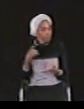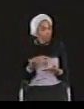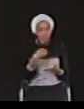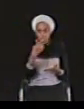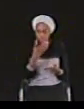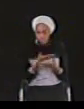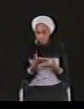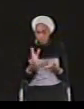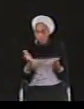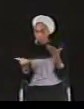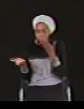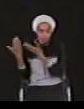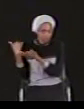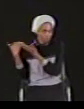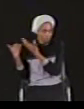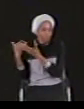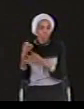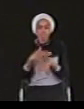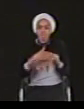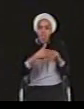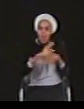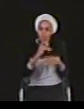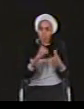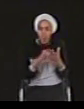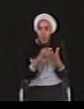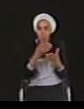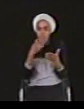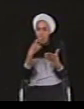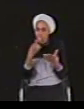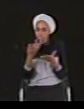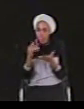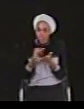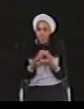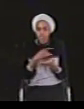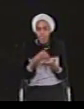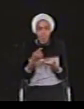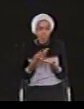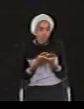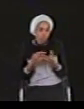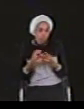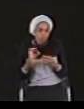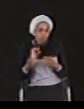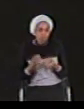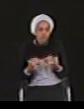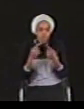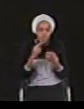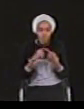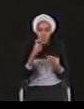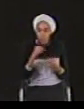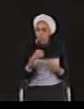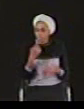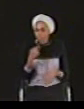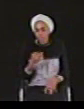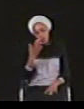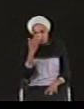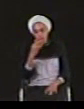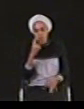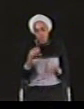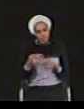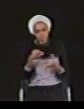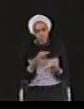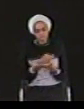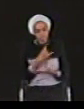before, and after you said that, the Spirit of God came to you to say, why did you say